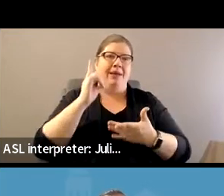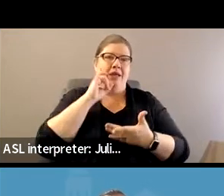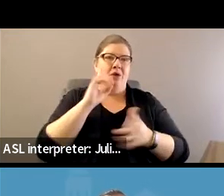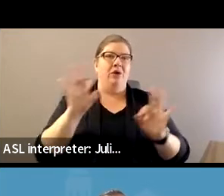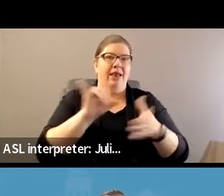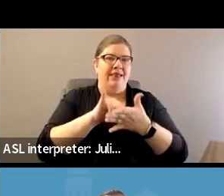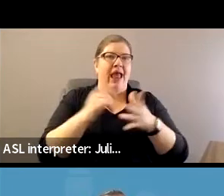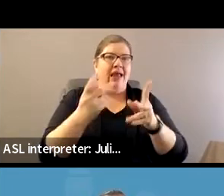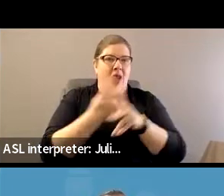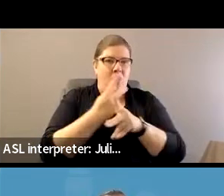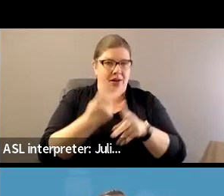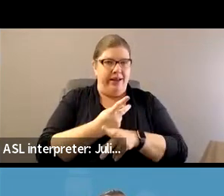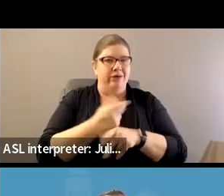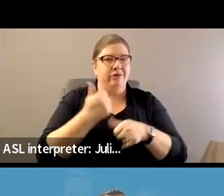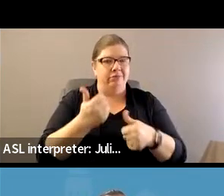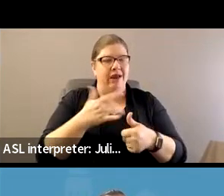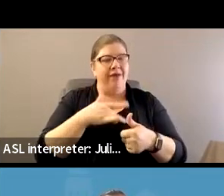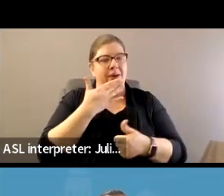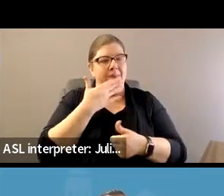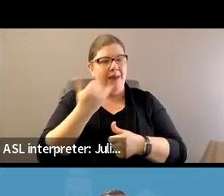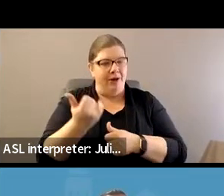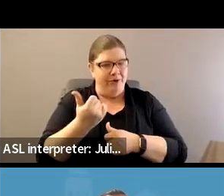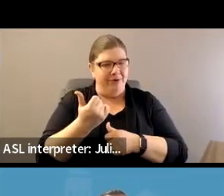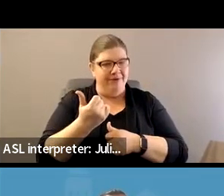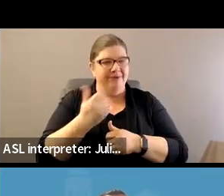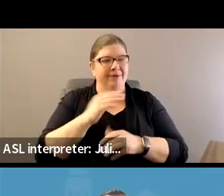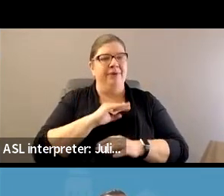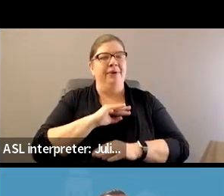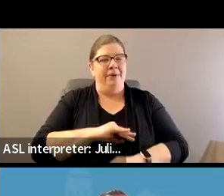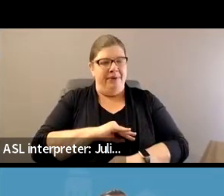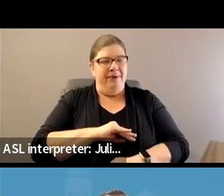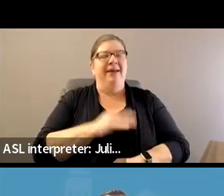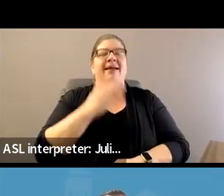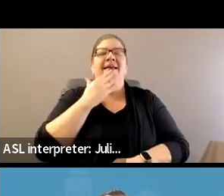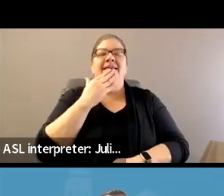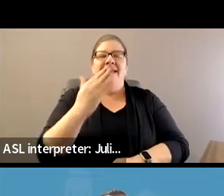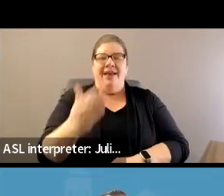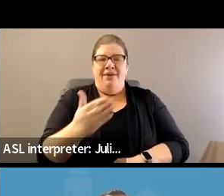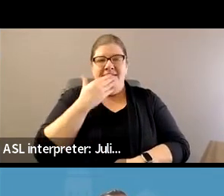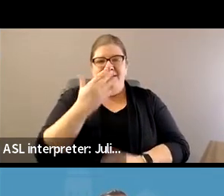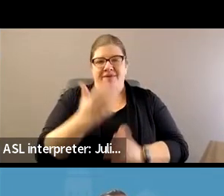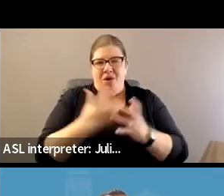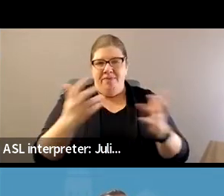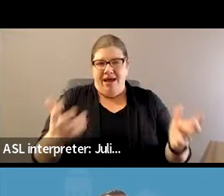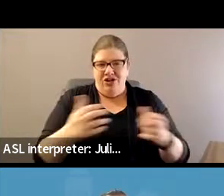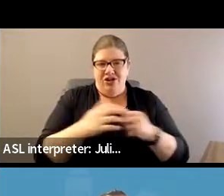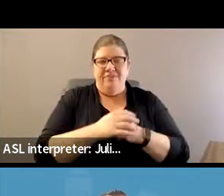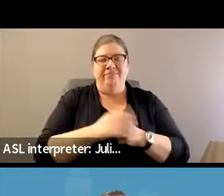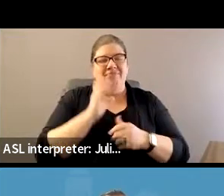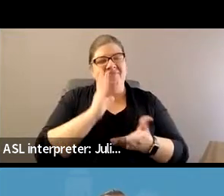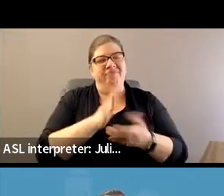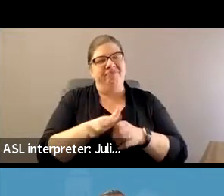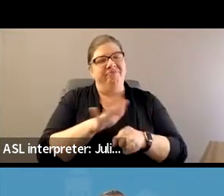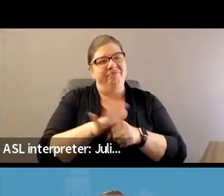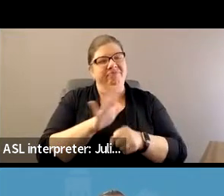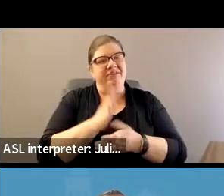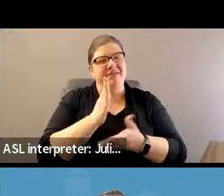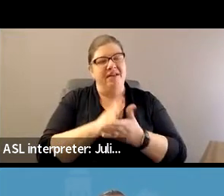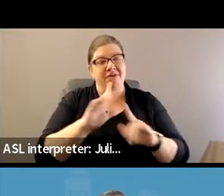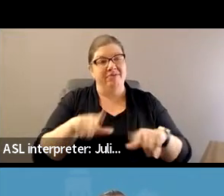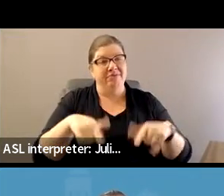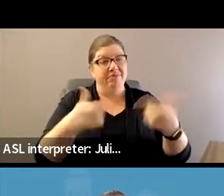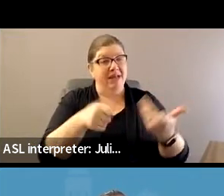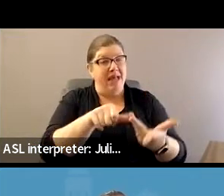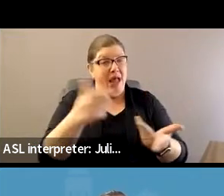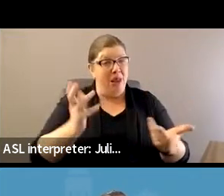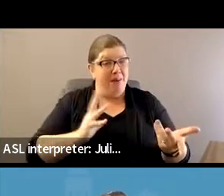that calculation. I feel better now. So thank you. Thank you very much. And I will stop there to give my fellow board